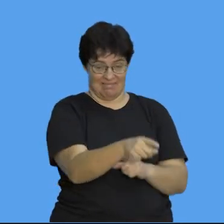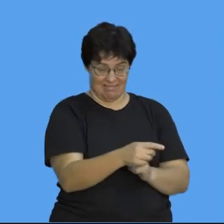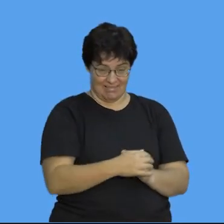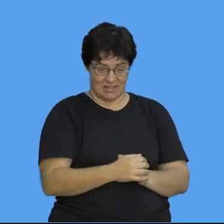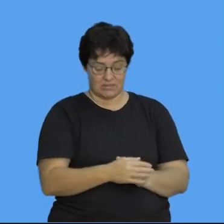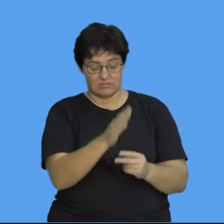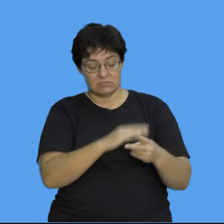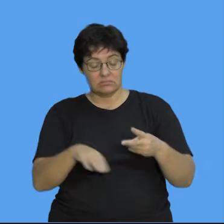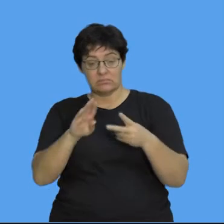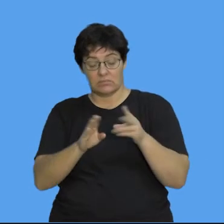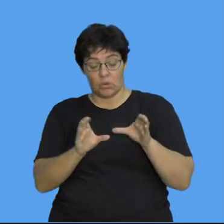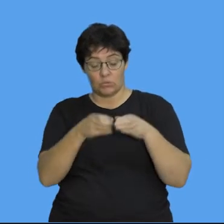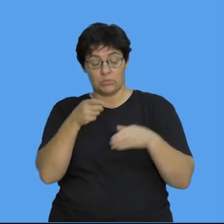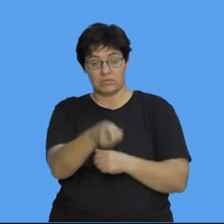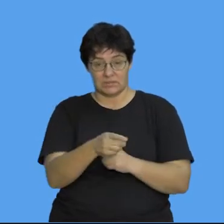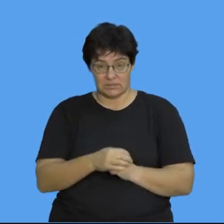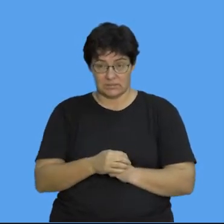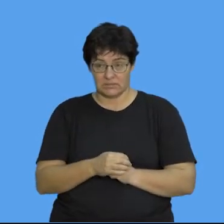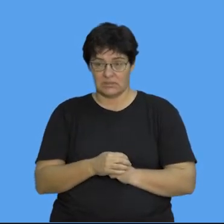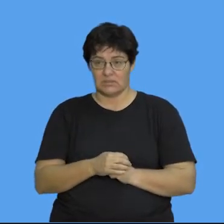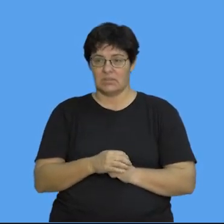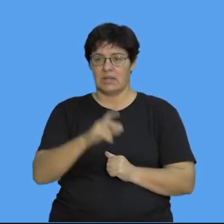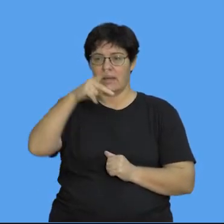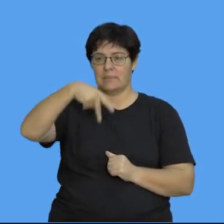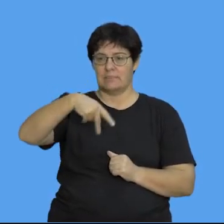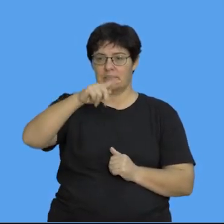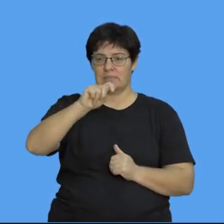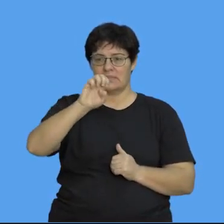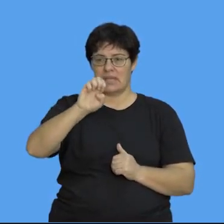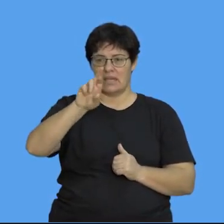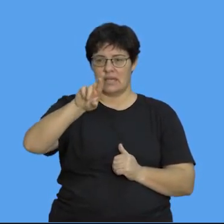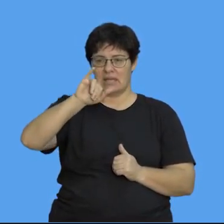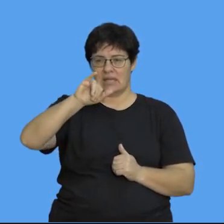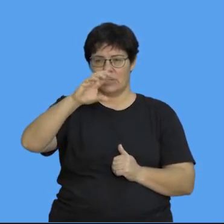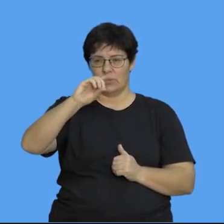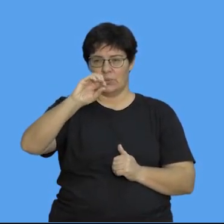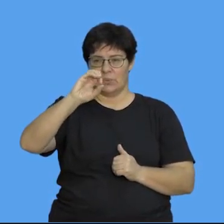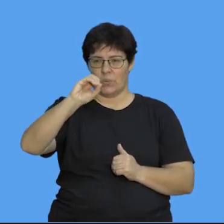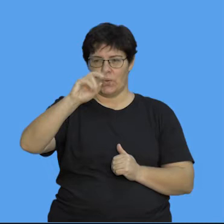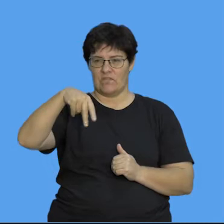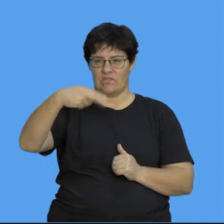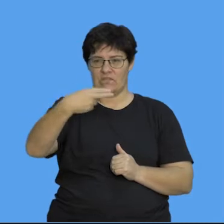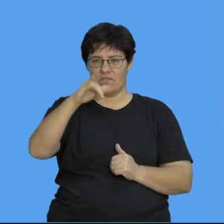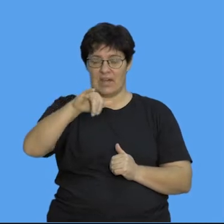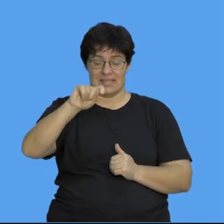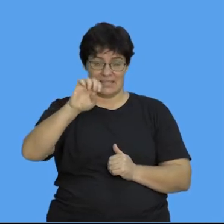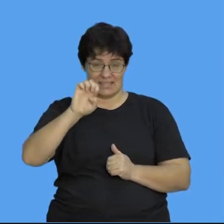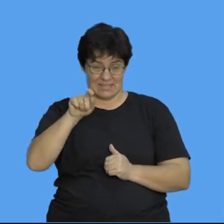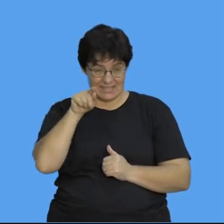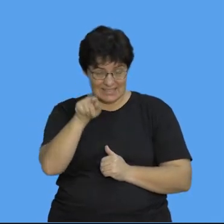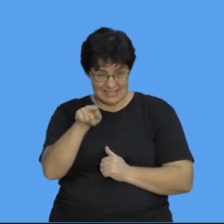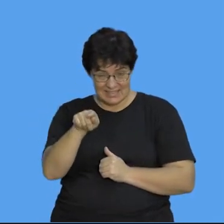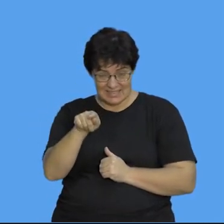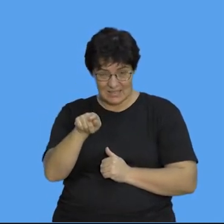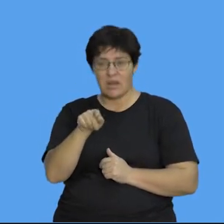plants. Then we're going to look at the next group. And as I said, we're going to look at the different criteria behind them.